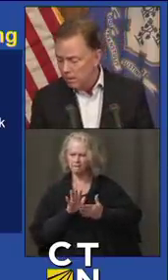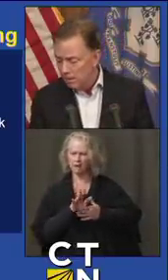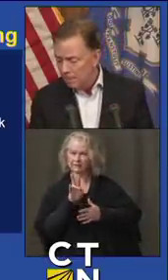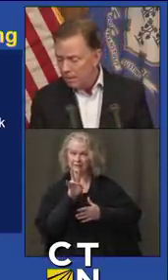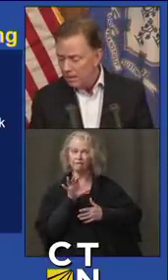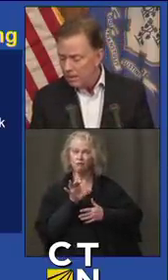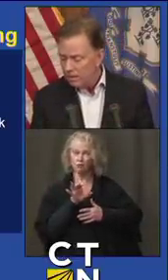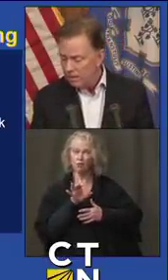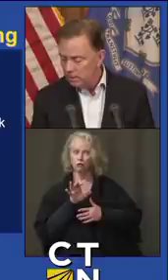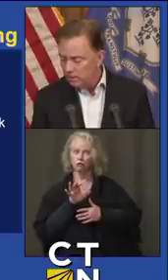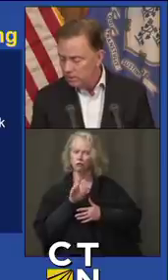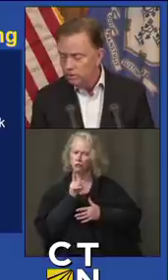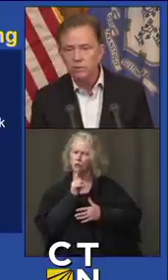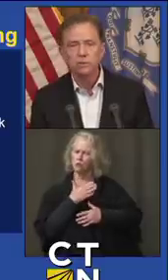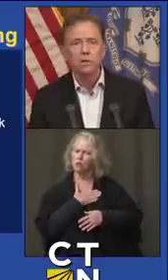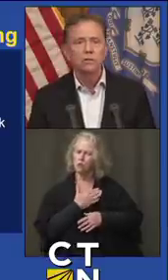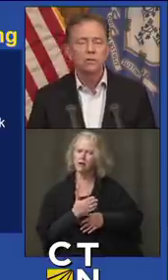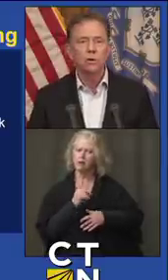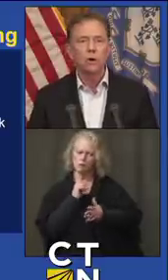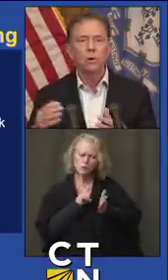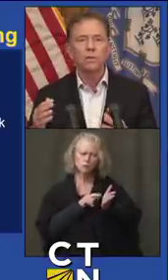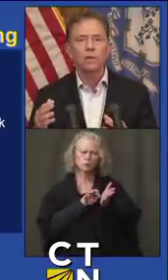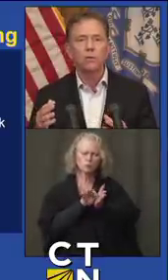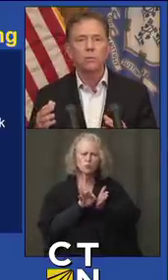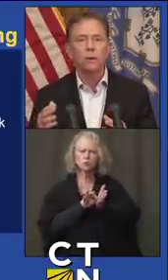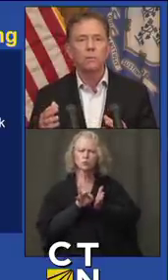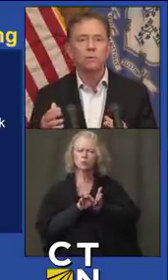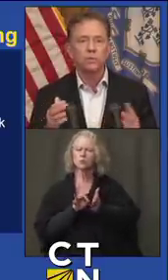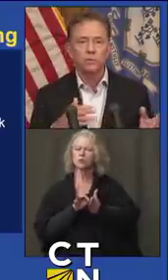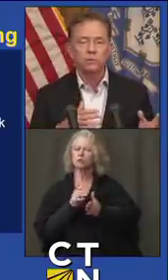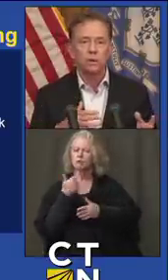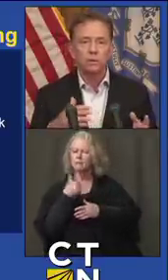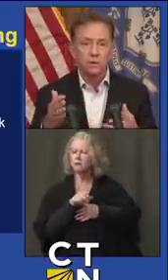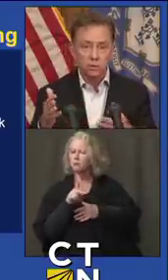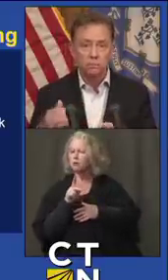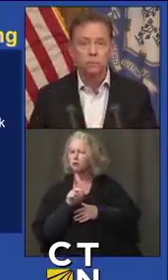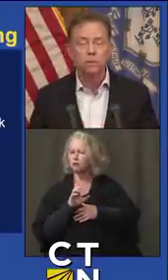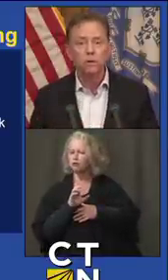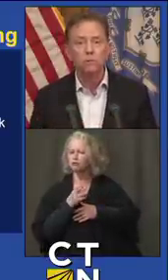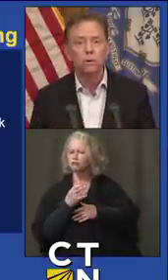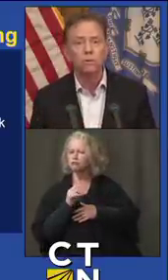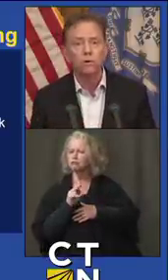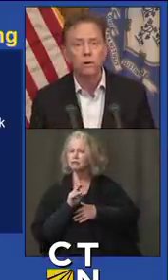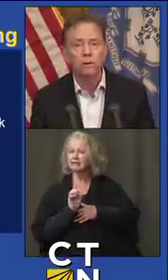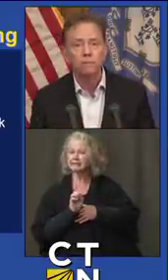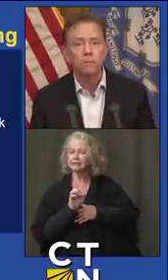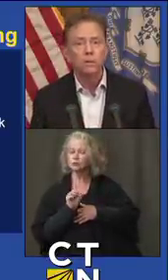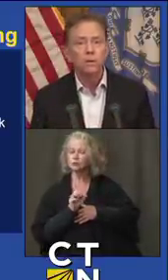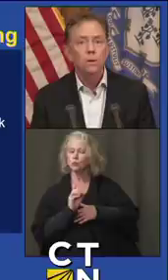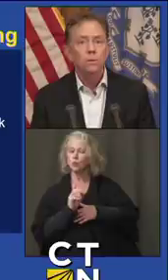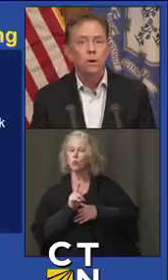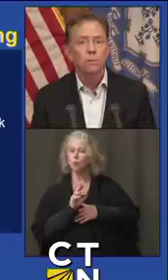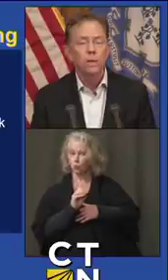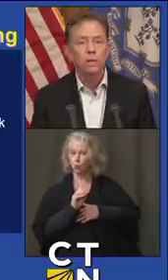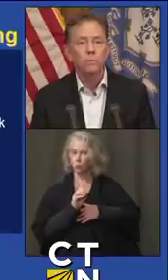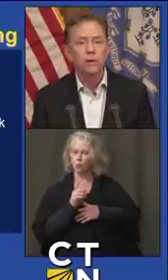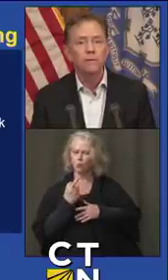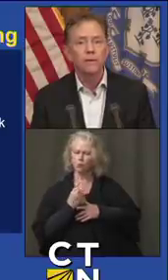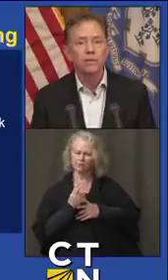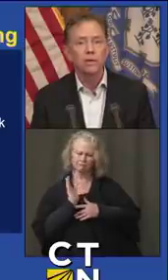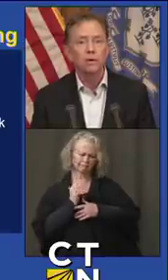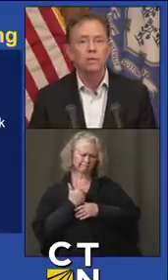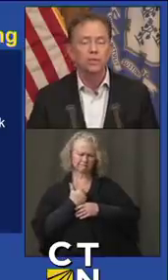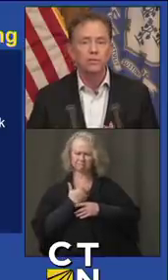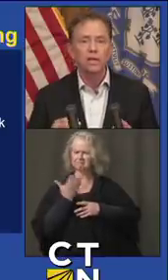soon. And Kristen Soto, I think you remember, she has appeared on one of our weekly